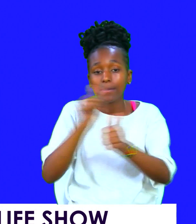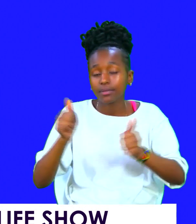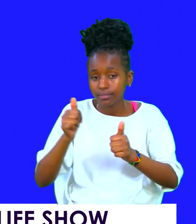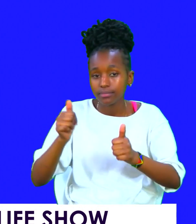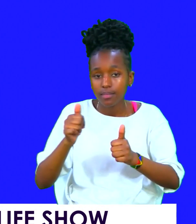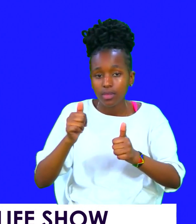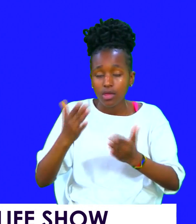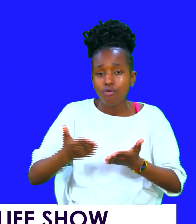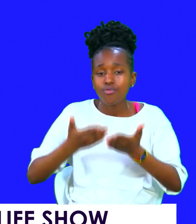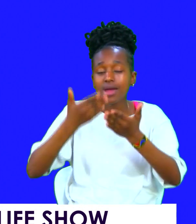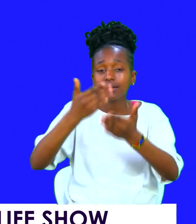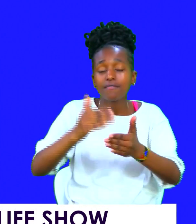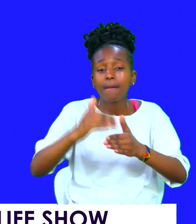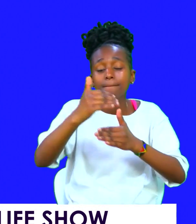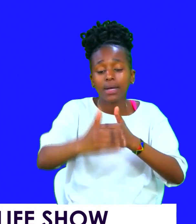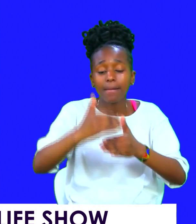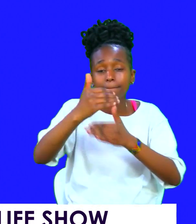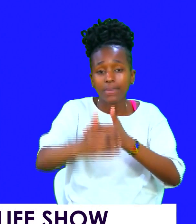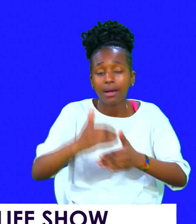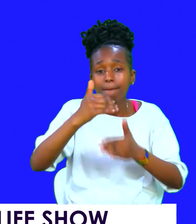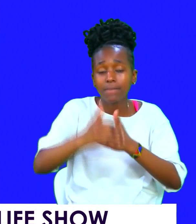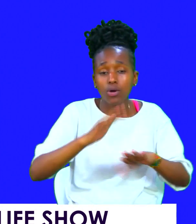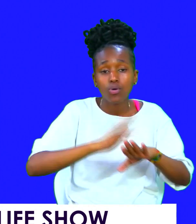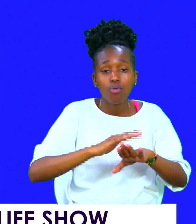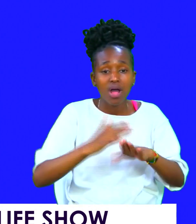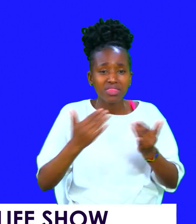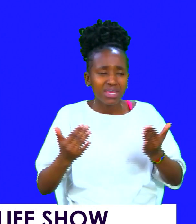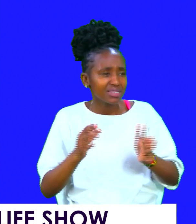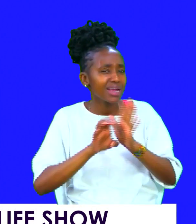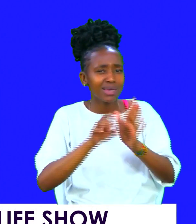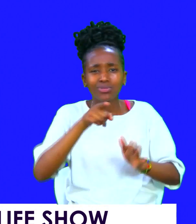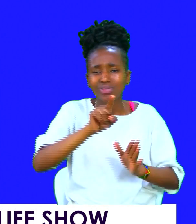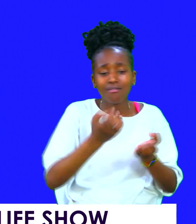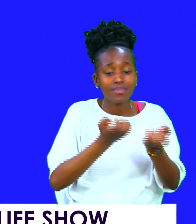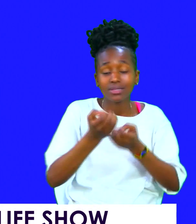Passing on what you've learned as a businessman, as a businesswoman.